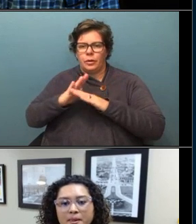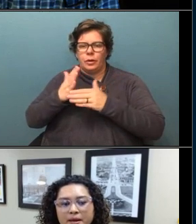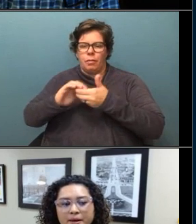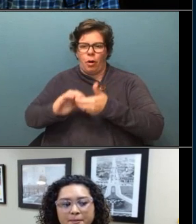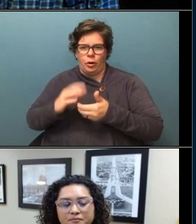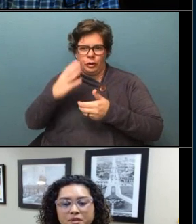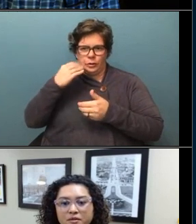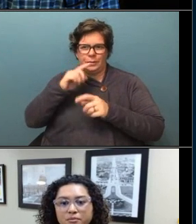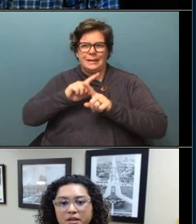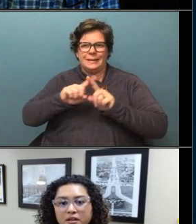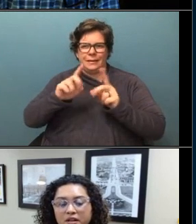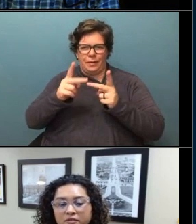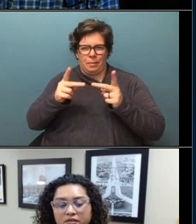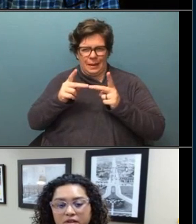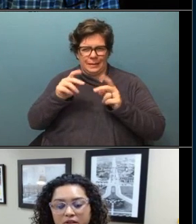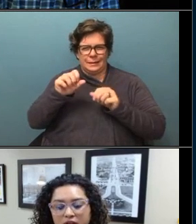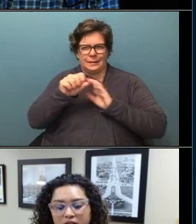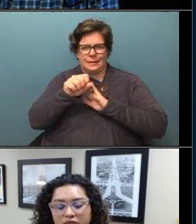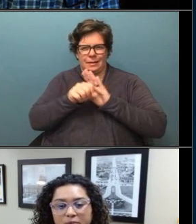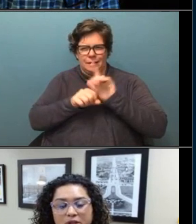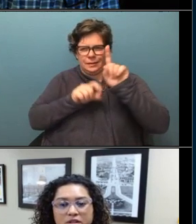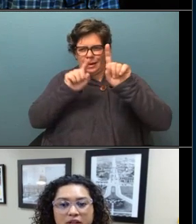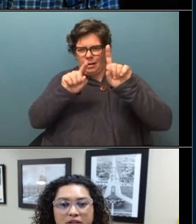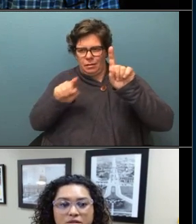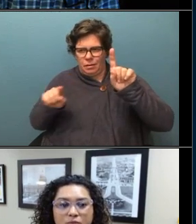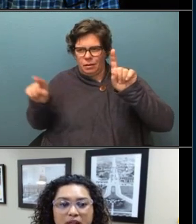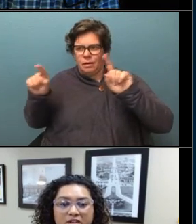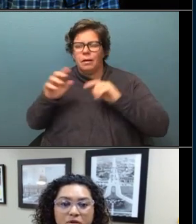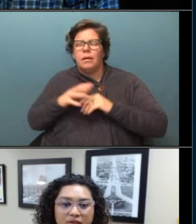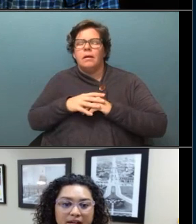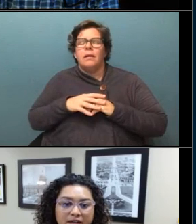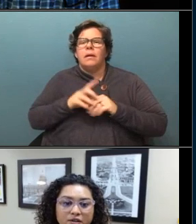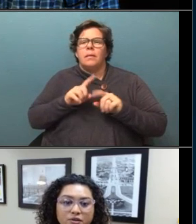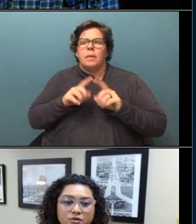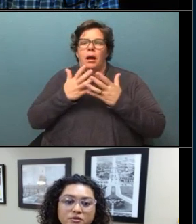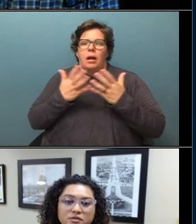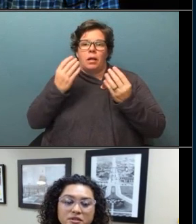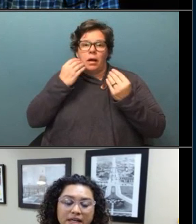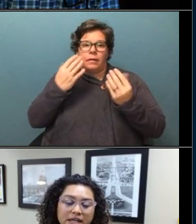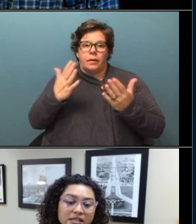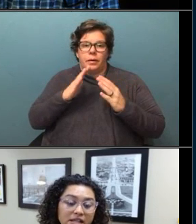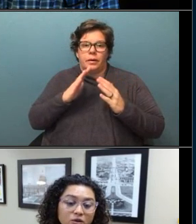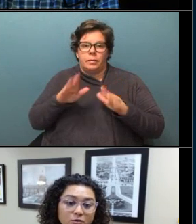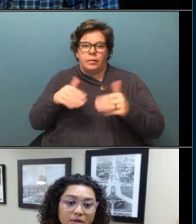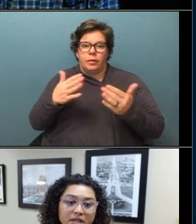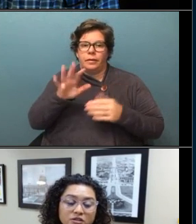now. But a lot of the information that we have provided